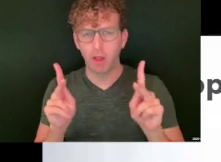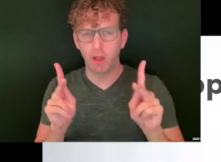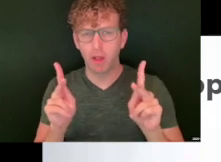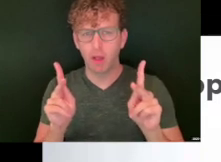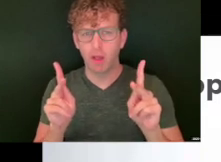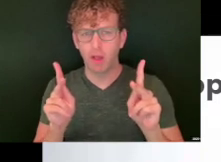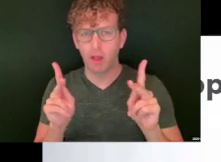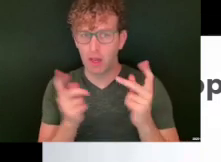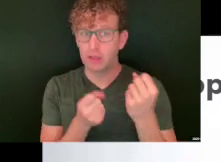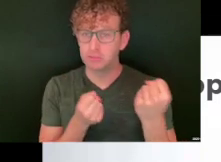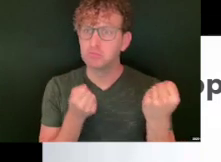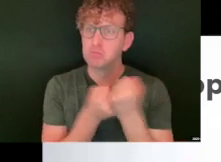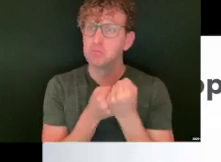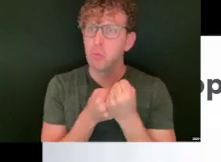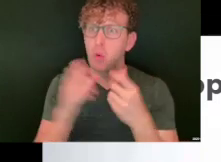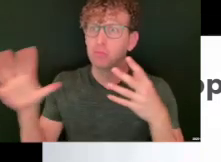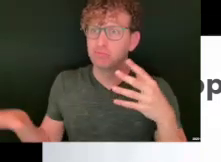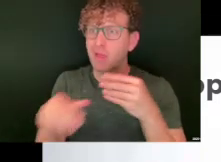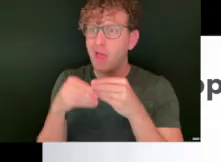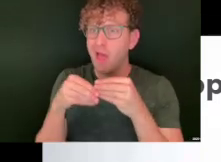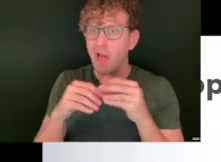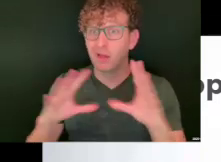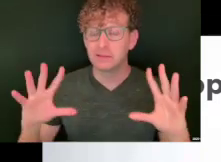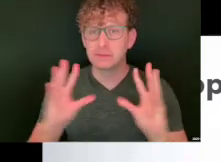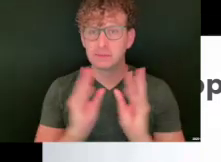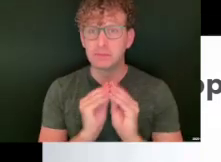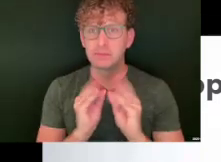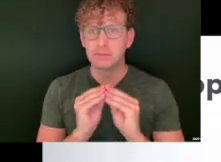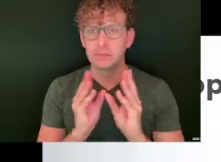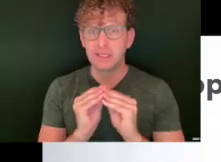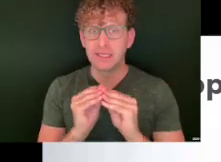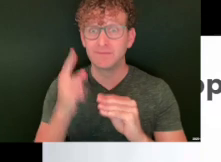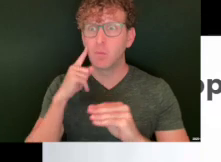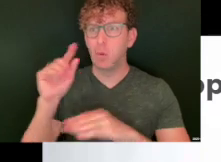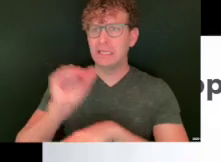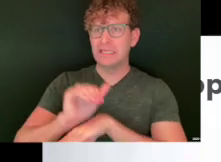Right. And so now we have one more question number 3.